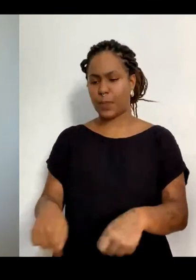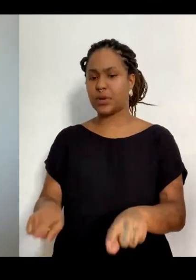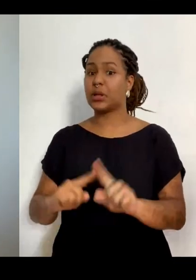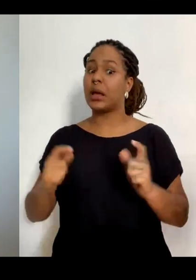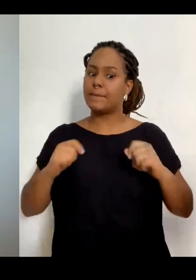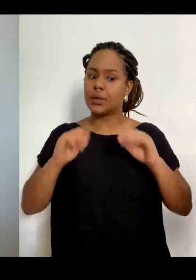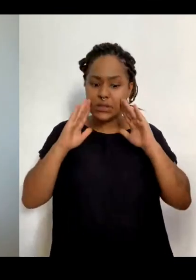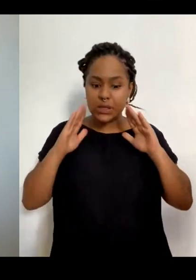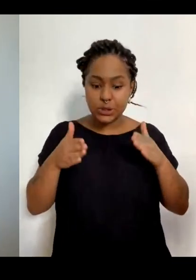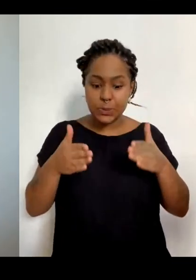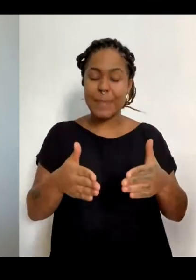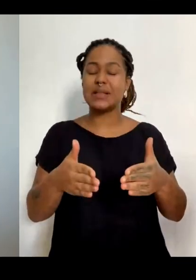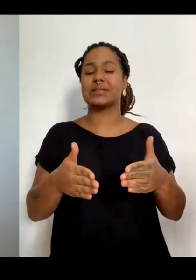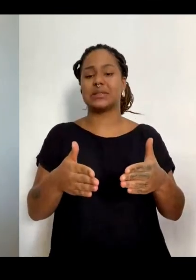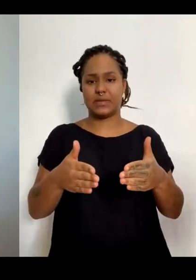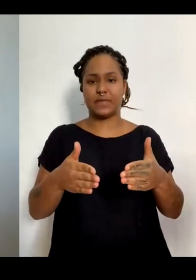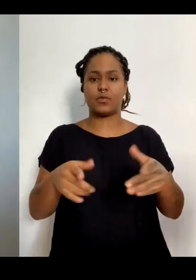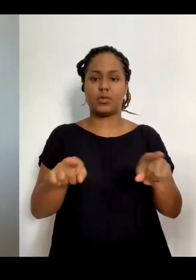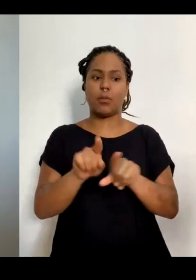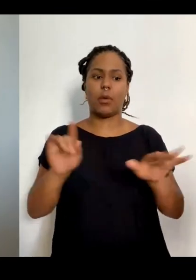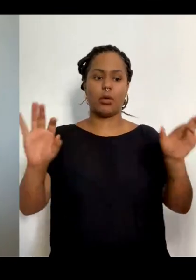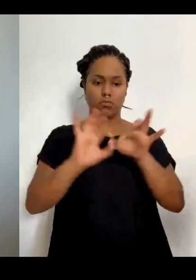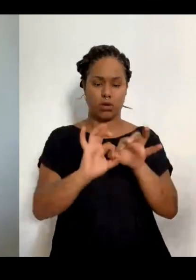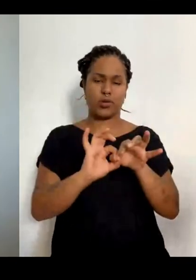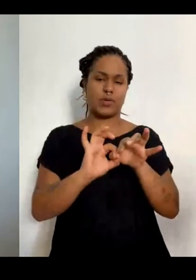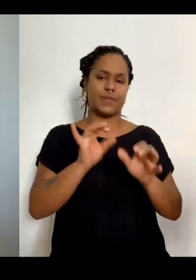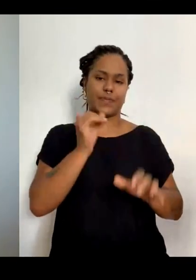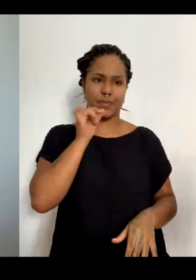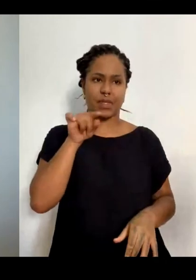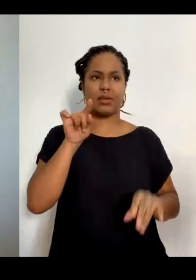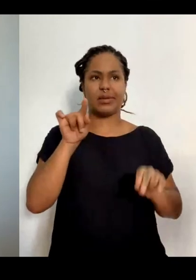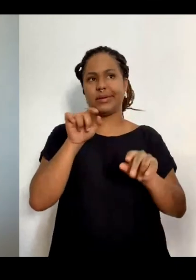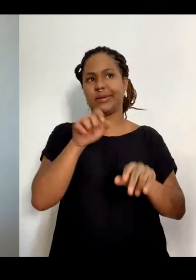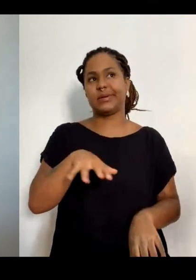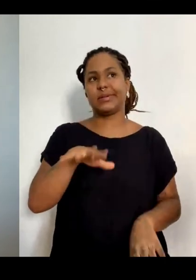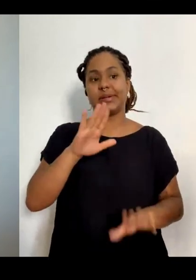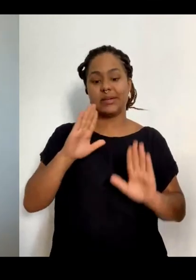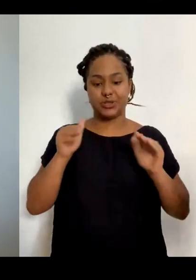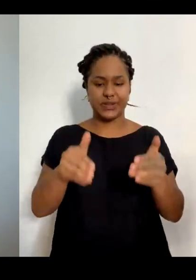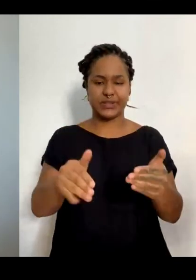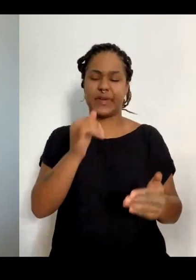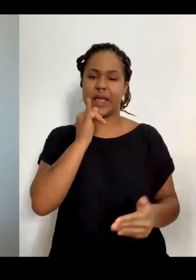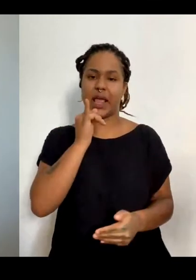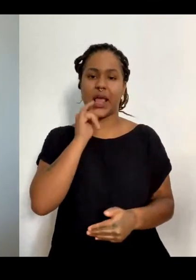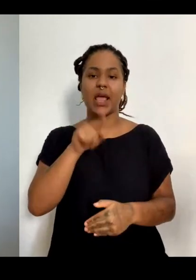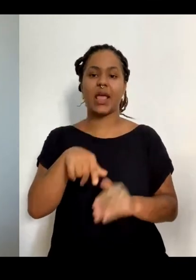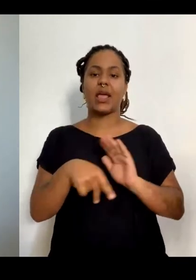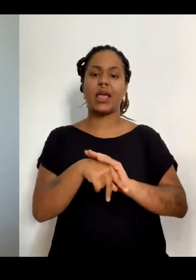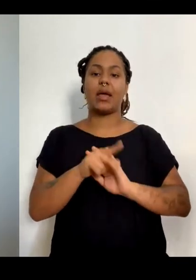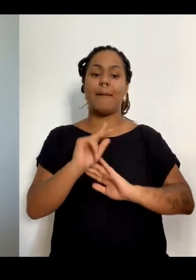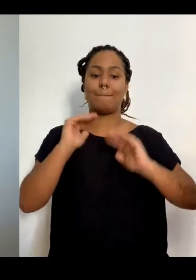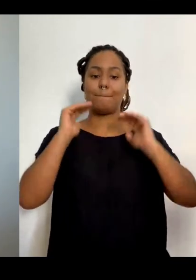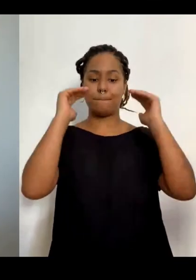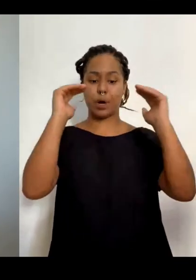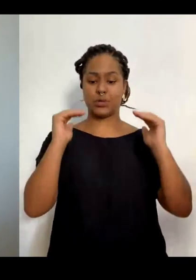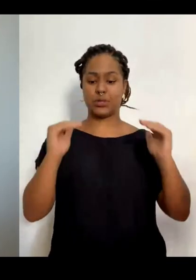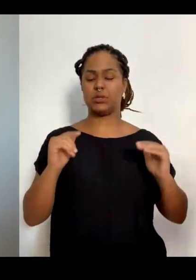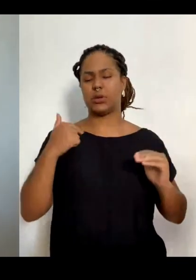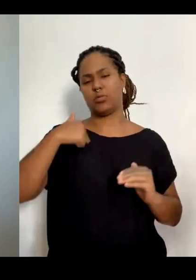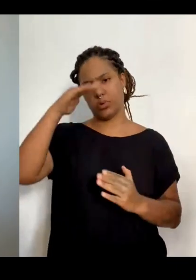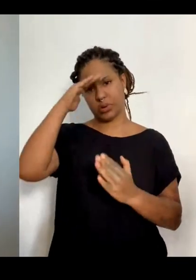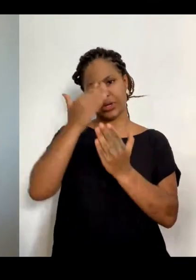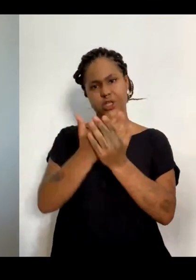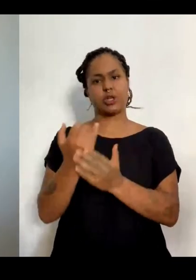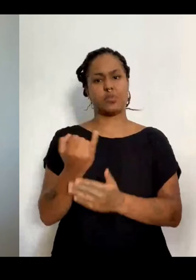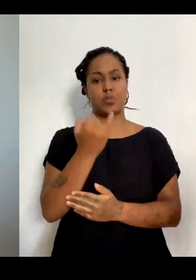um situatedness in one's own position um I think this is really important but I also think that it's a larger issue exactly